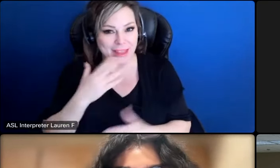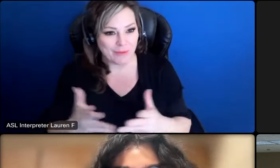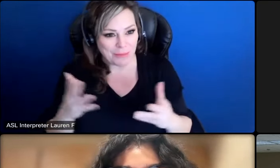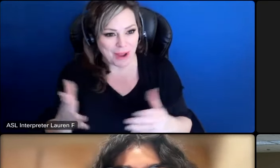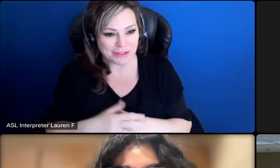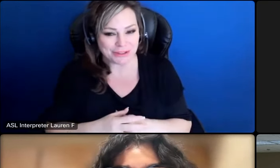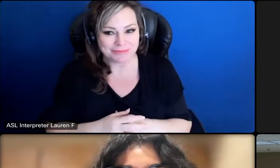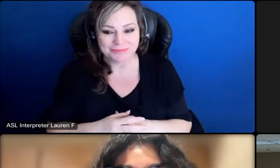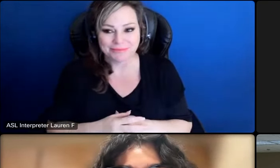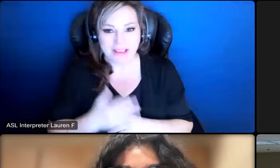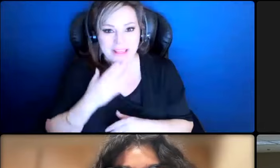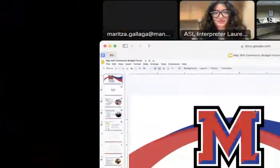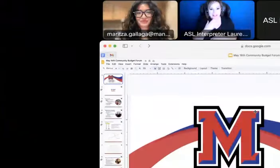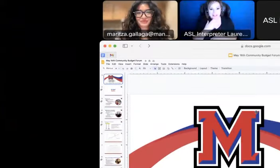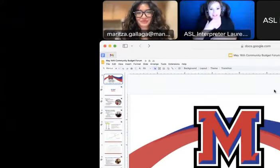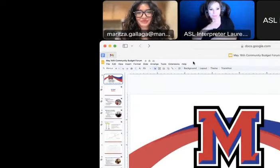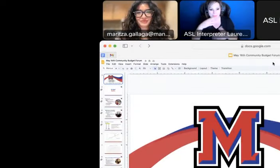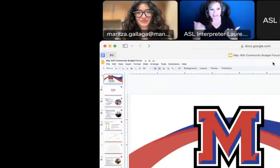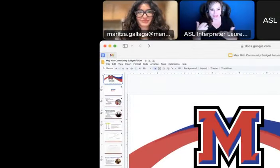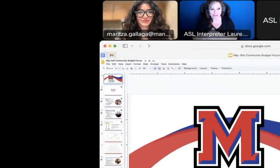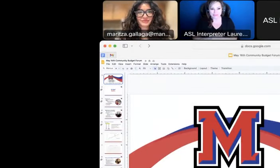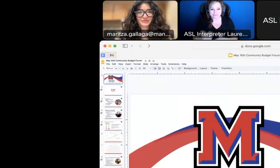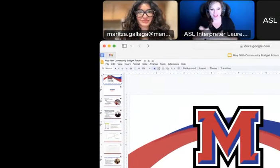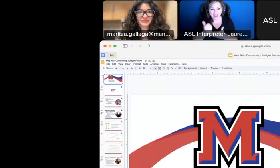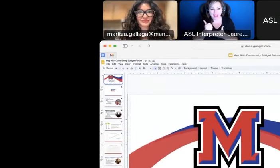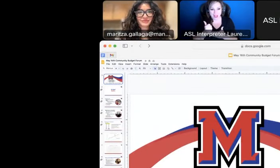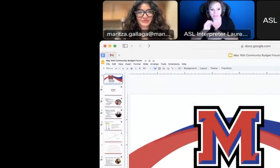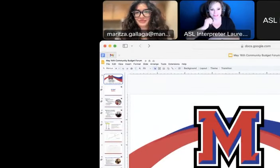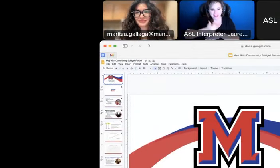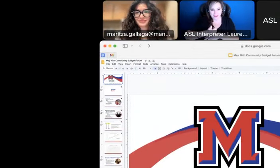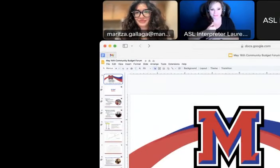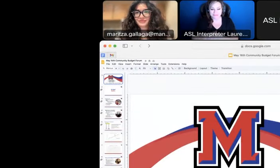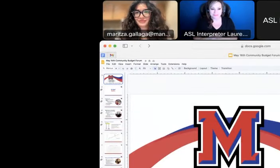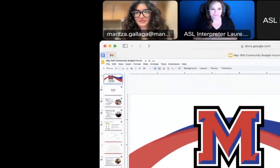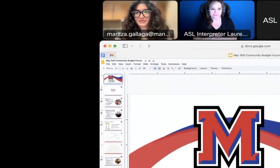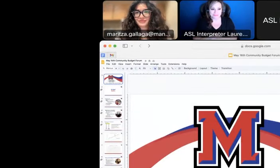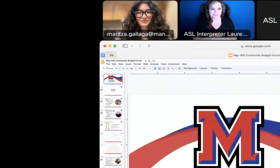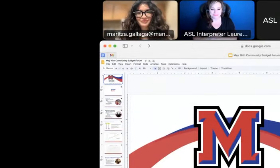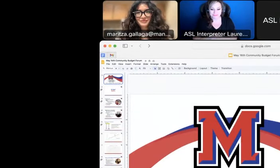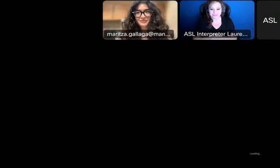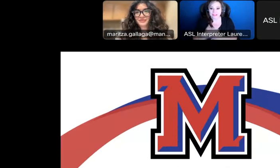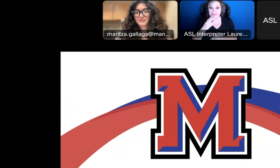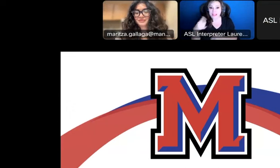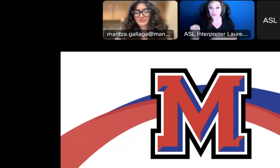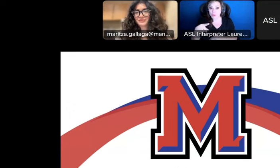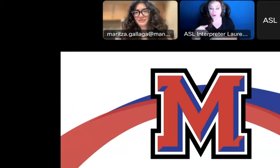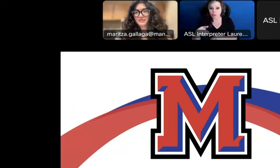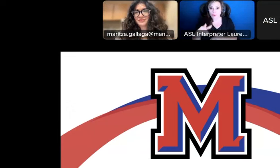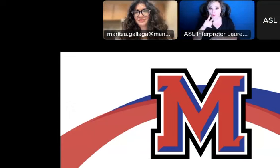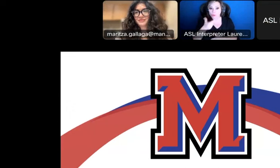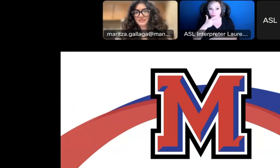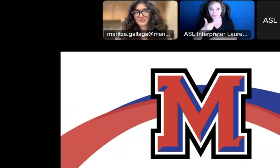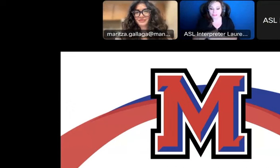marita and thank you for being here tonight to help set all this up um thank you all everyone out there in virtual